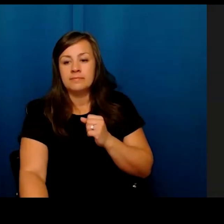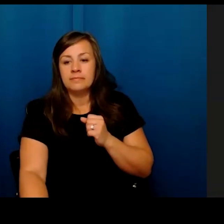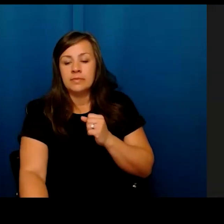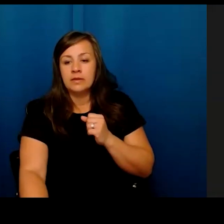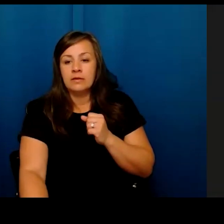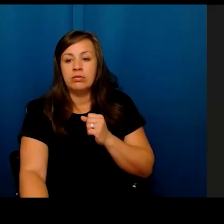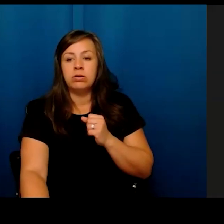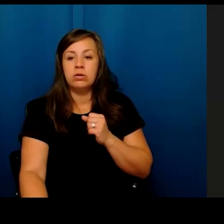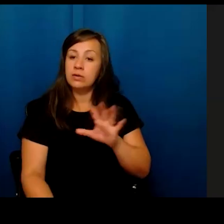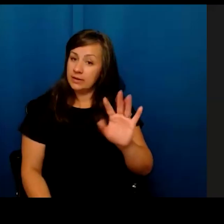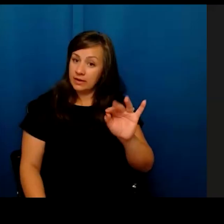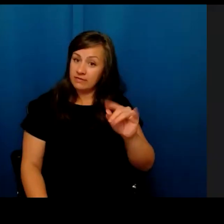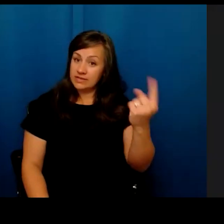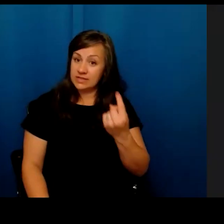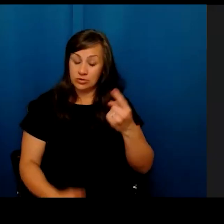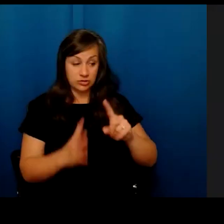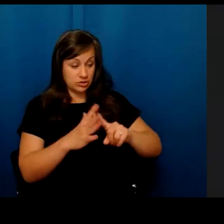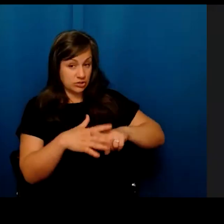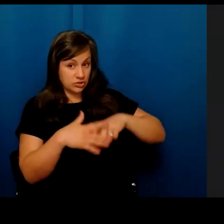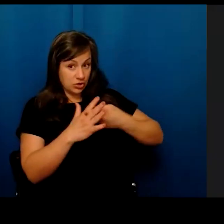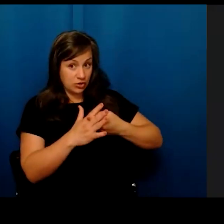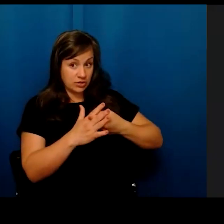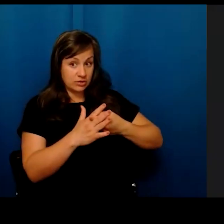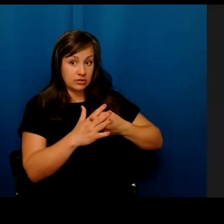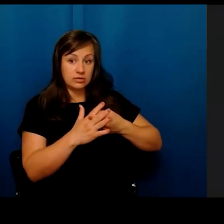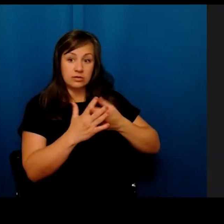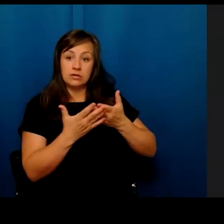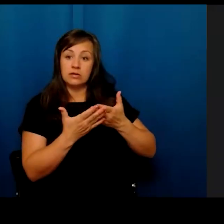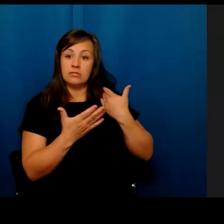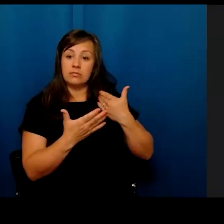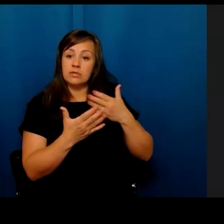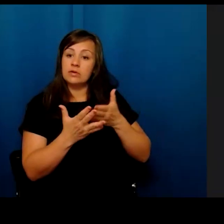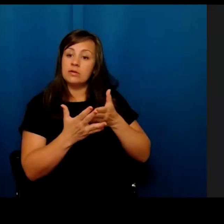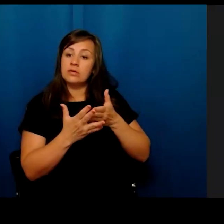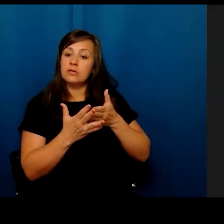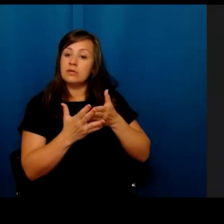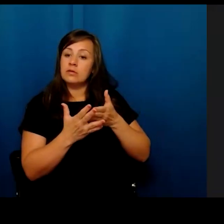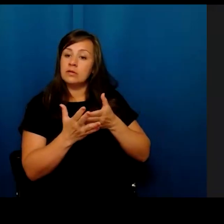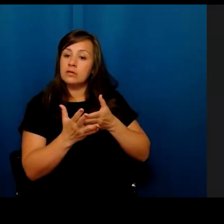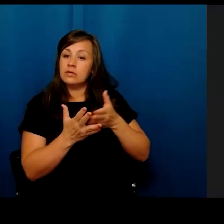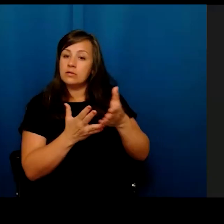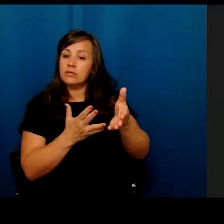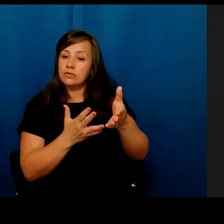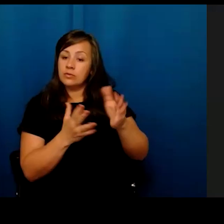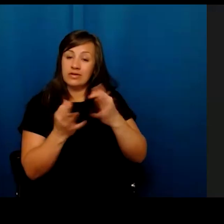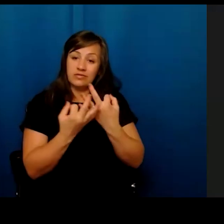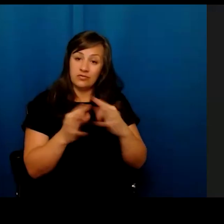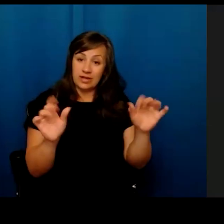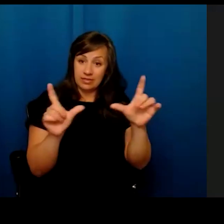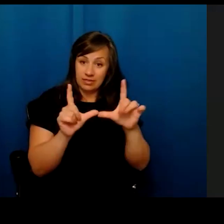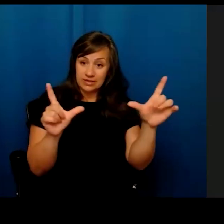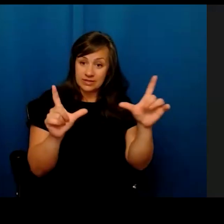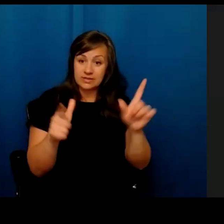let's see, so if someone asked if they began a certificate program in Coursera using their free license and then they discover another